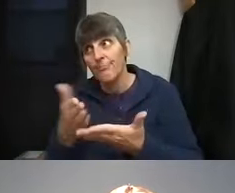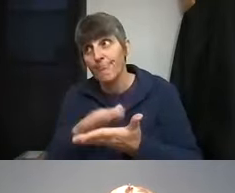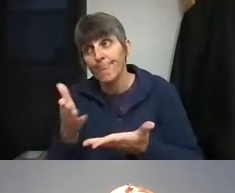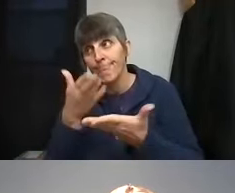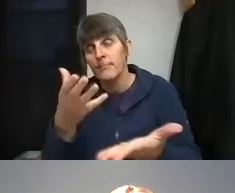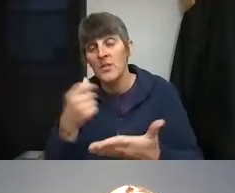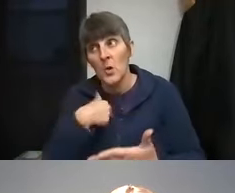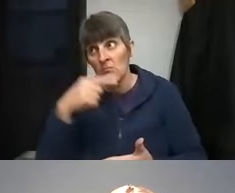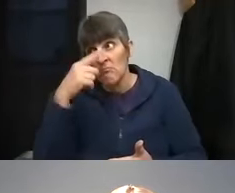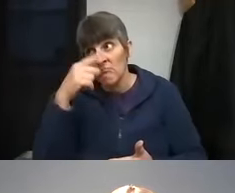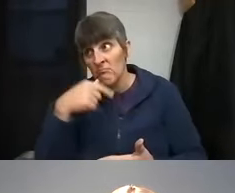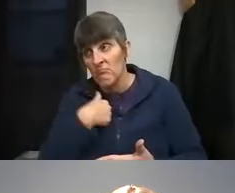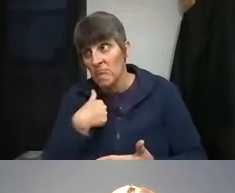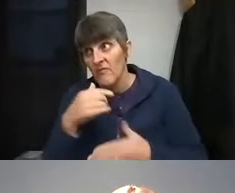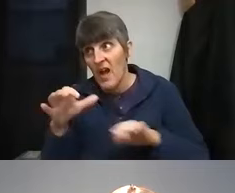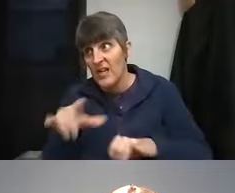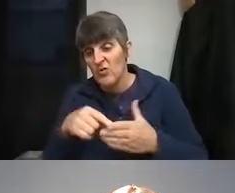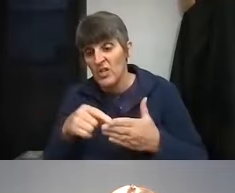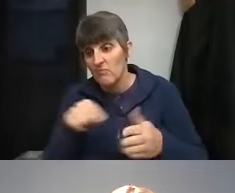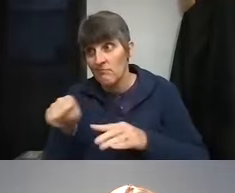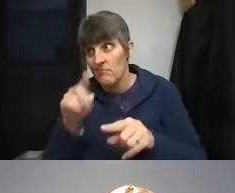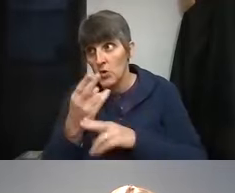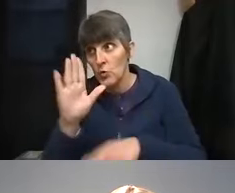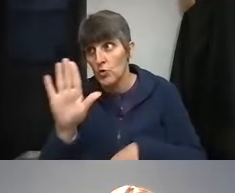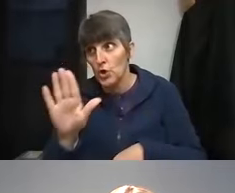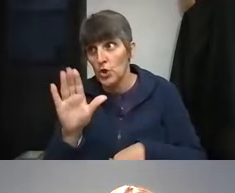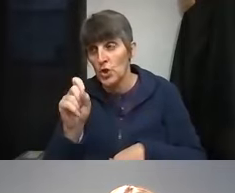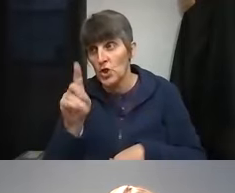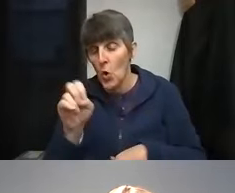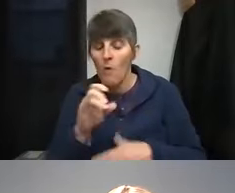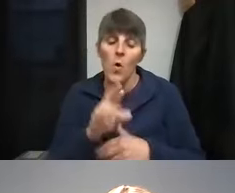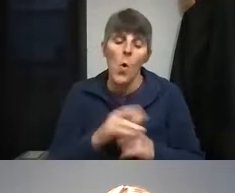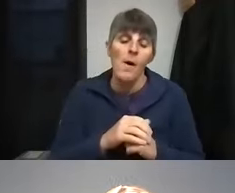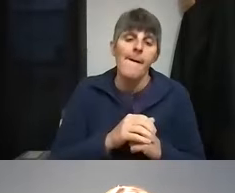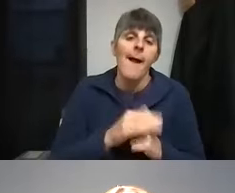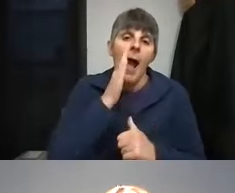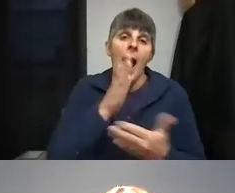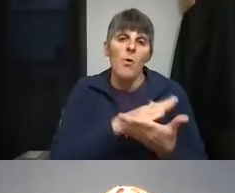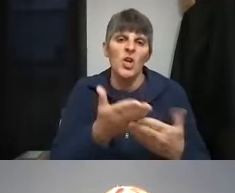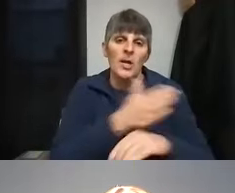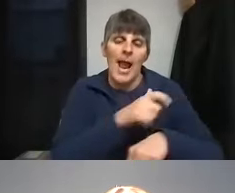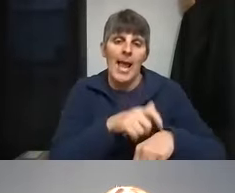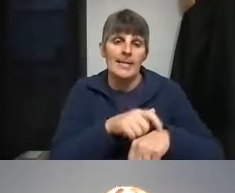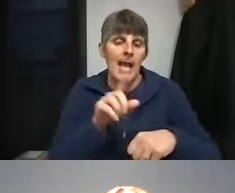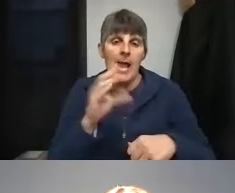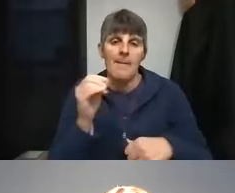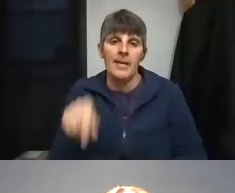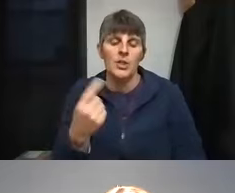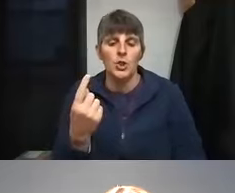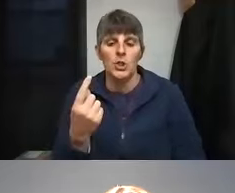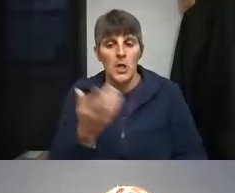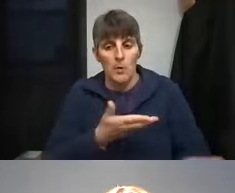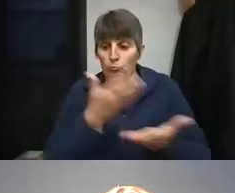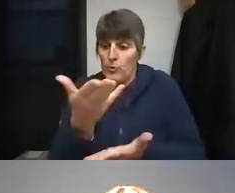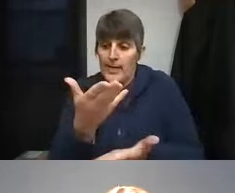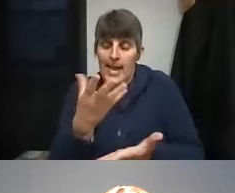offering. So is it okay if I do this and that, use your stove? Or I'll cook ahead of time and just bring it